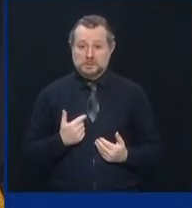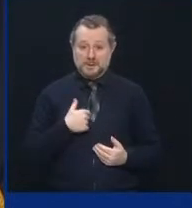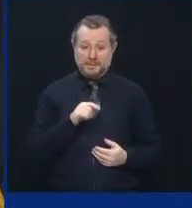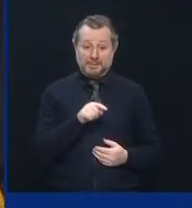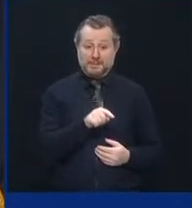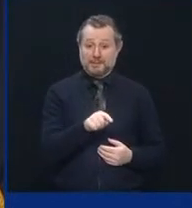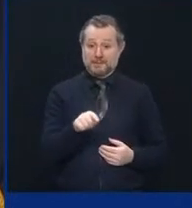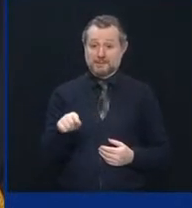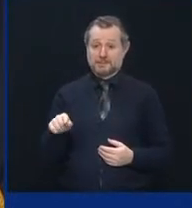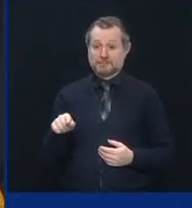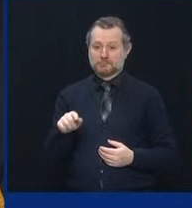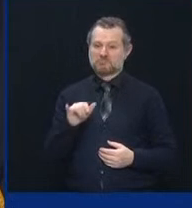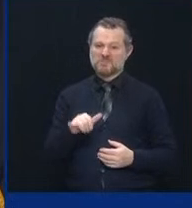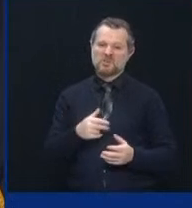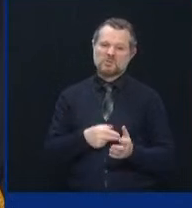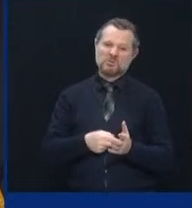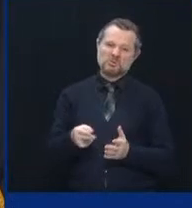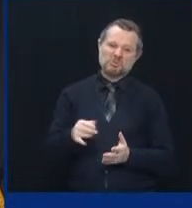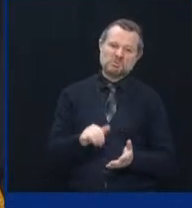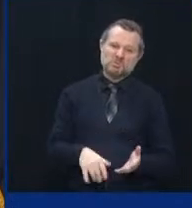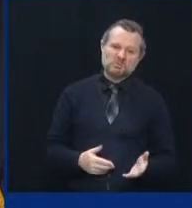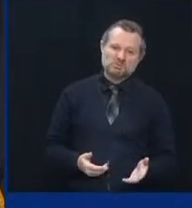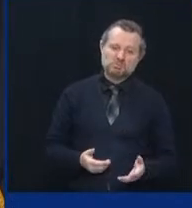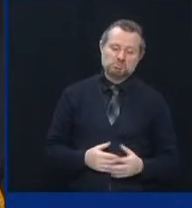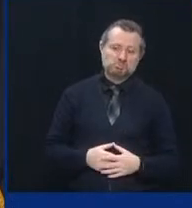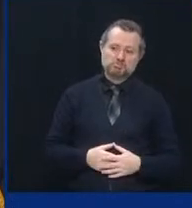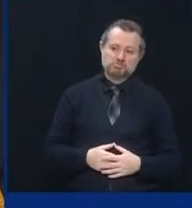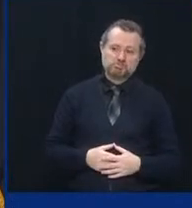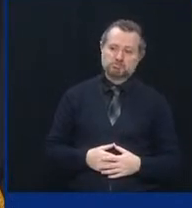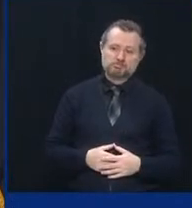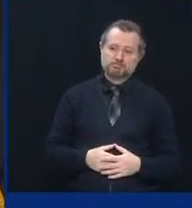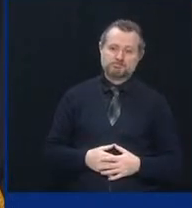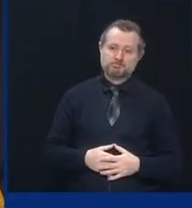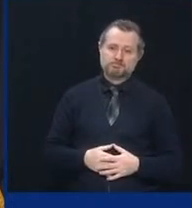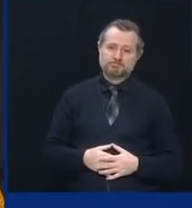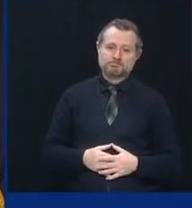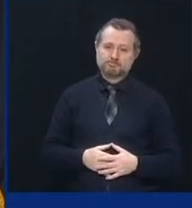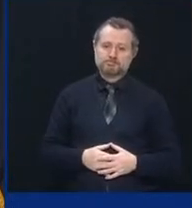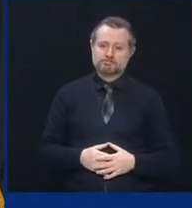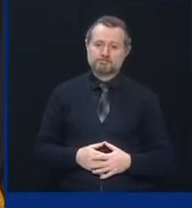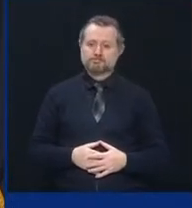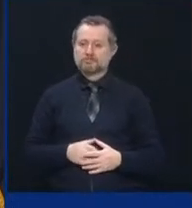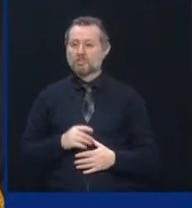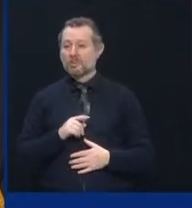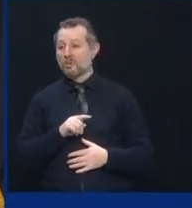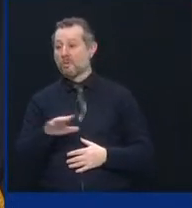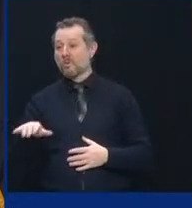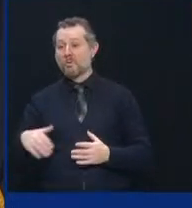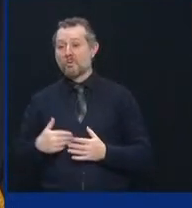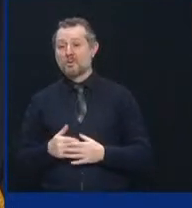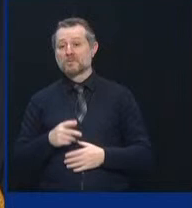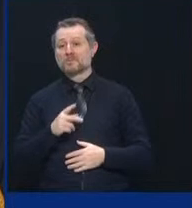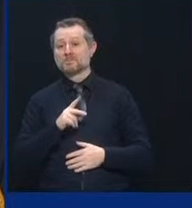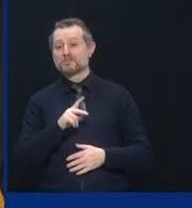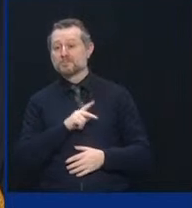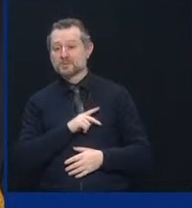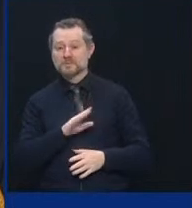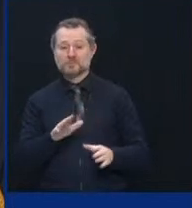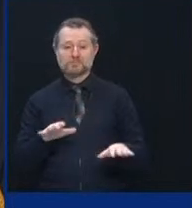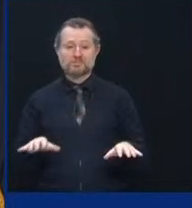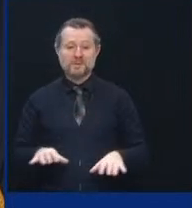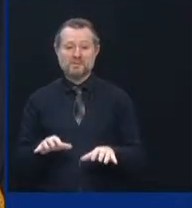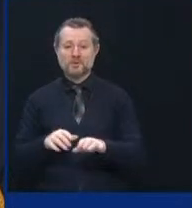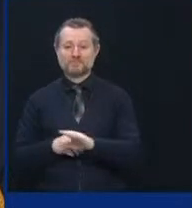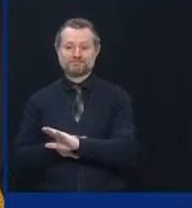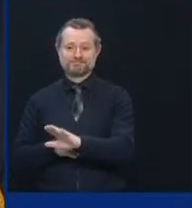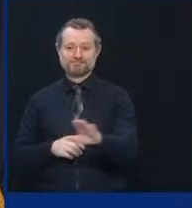fundamental truth that you can't get past here. It's all personal behavior at the end of the day.